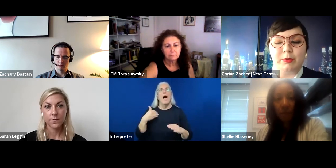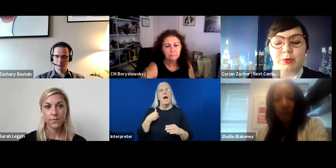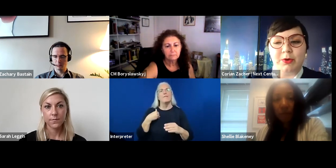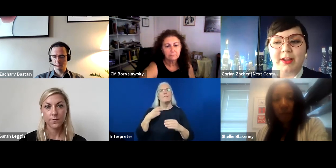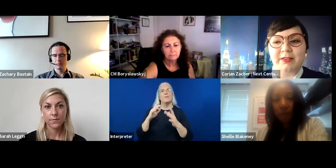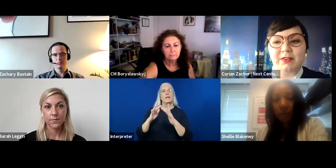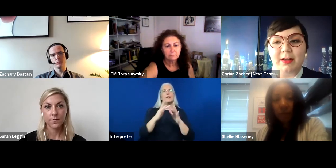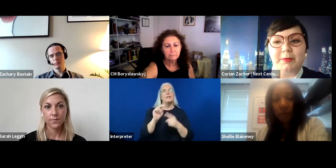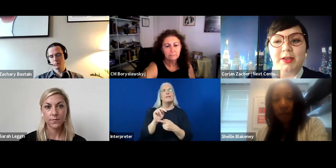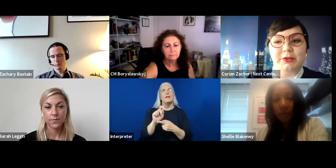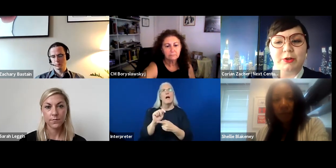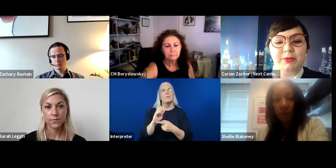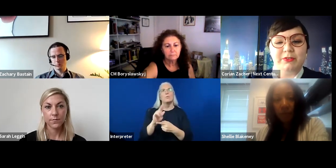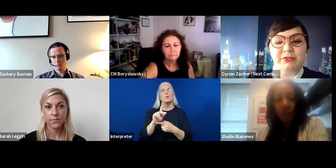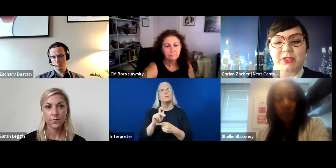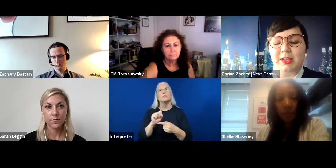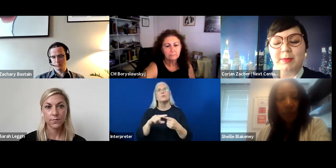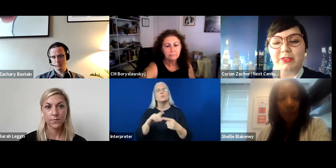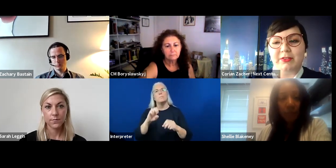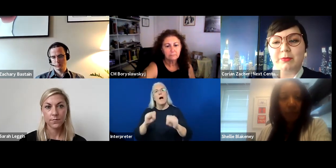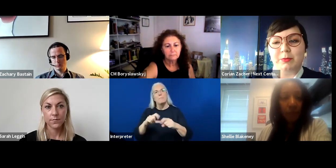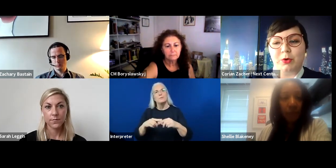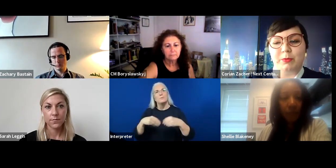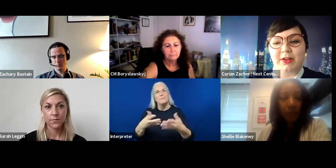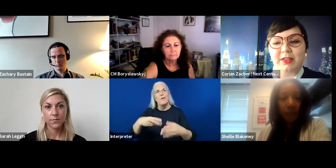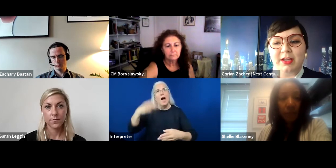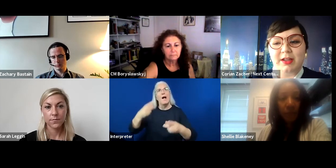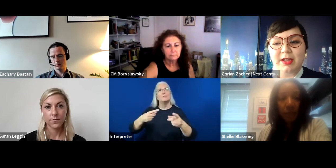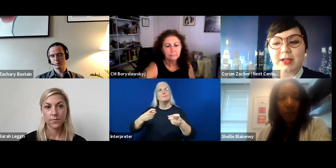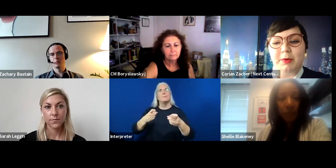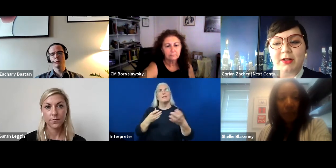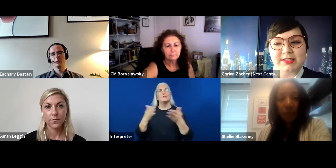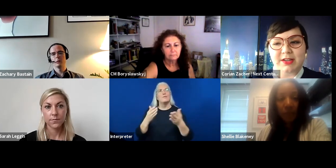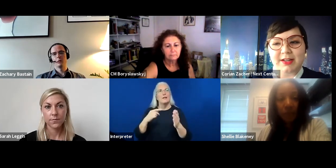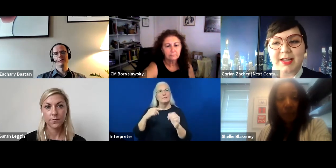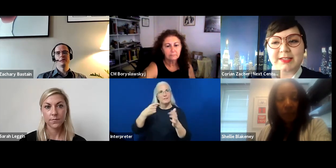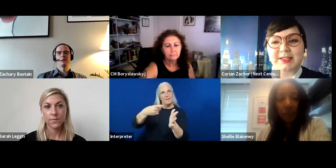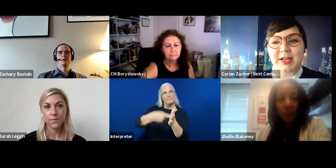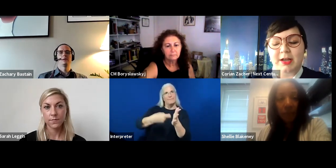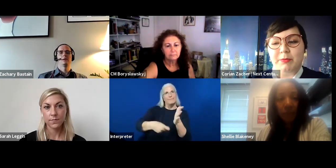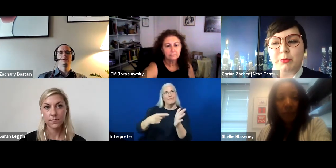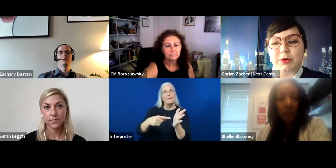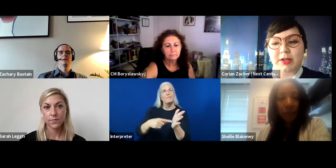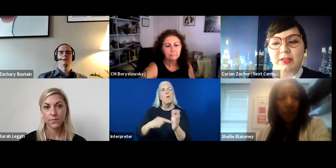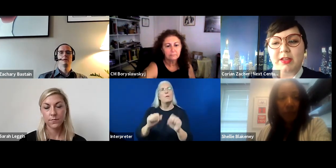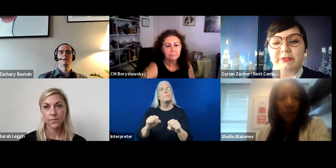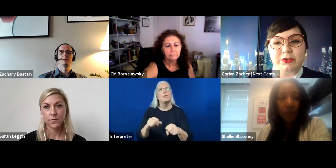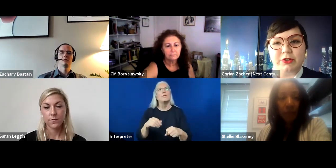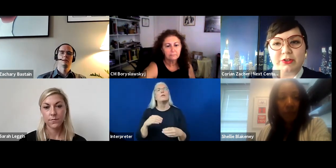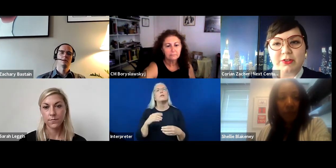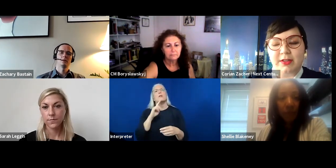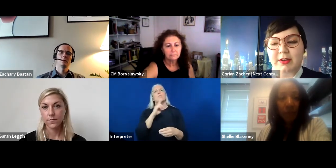an affordable price. And in terms of thinking about this more broadly in a policy context, supporting